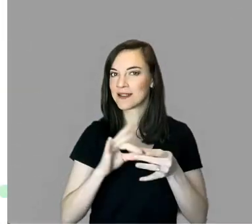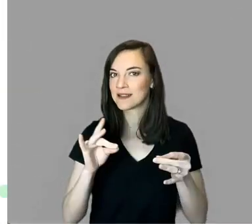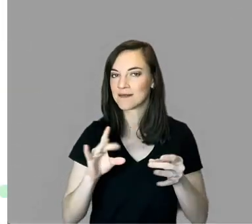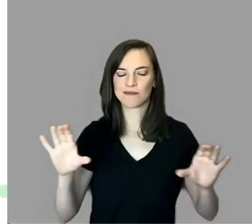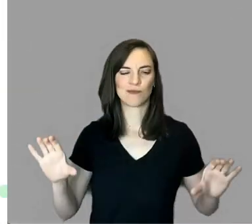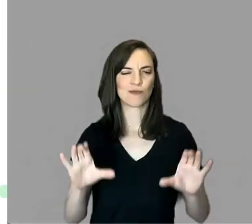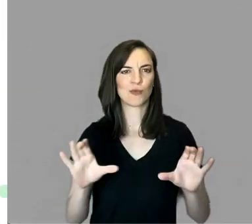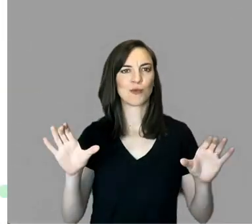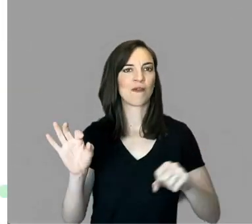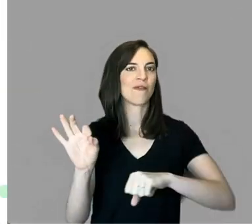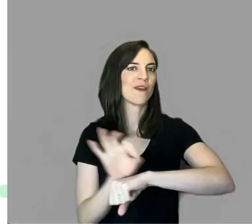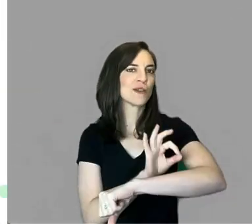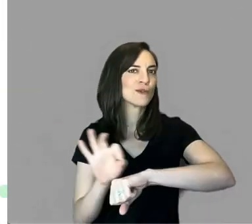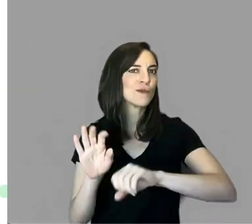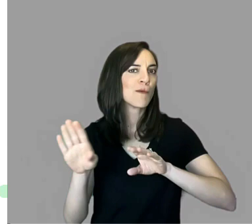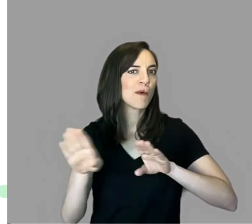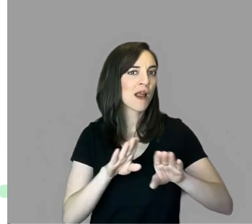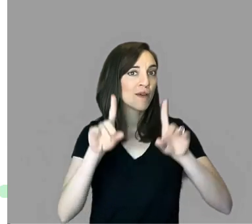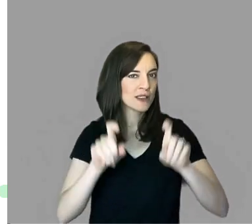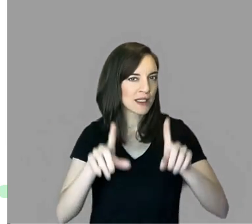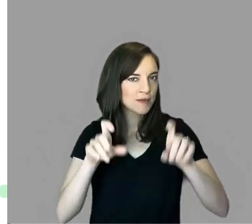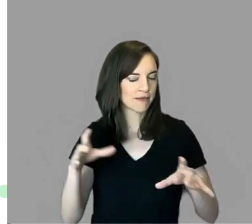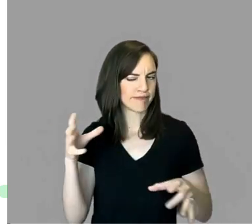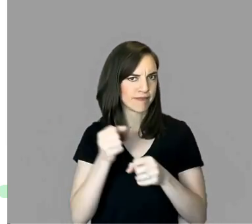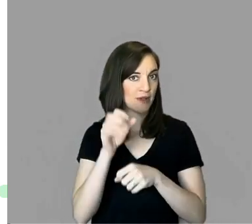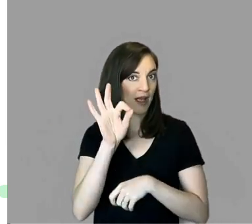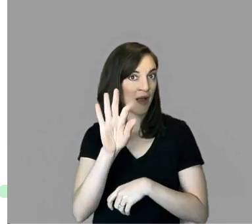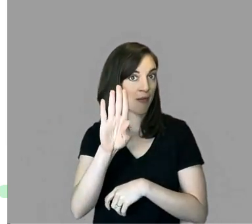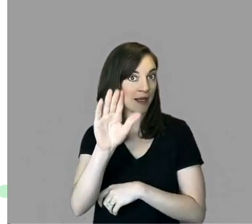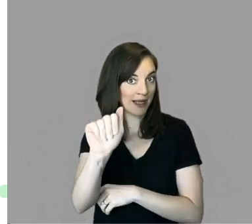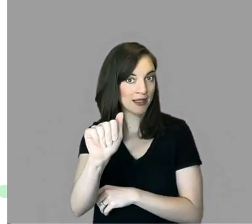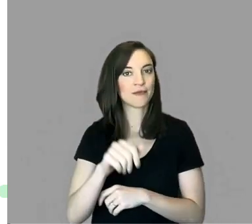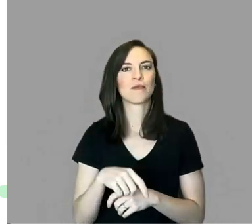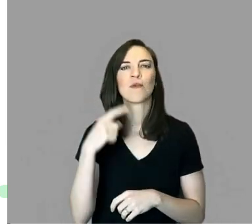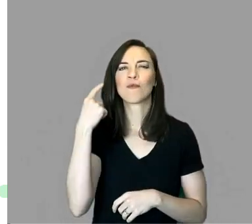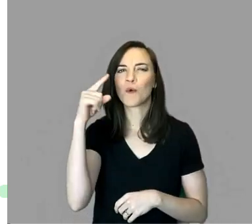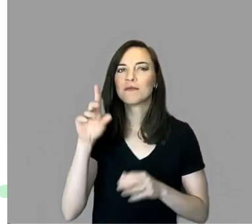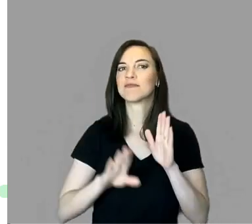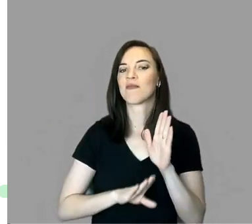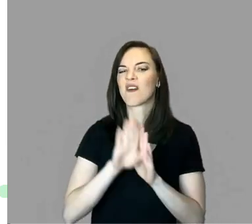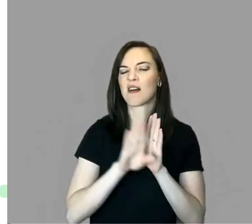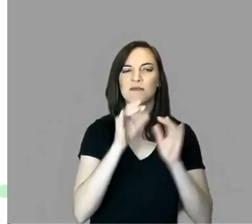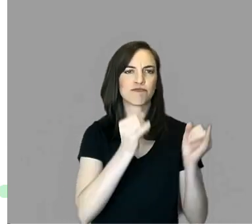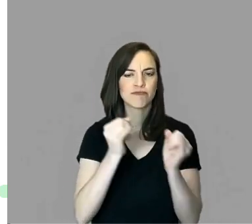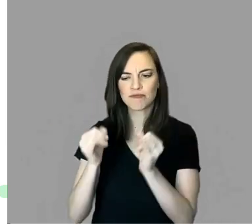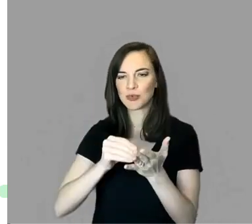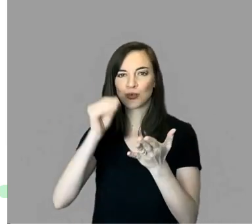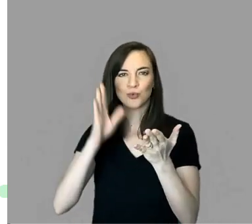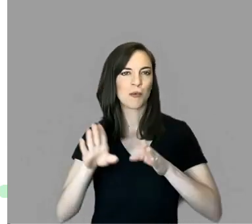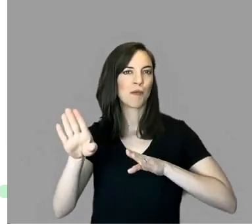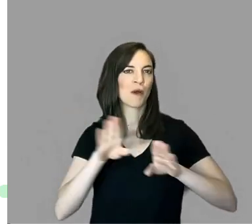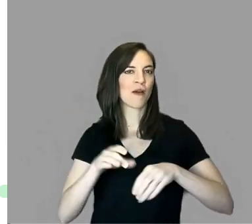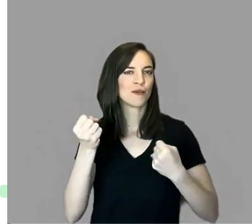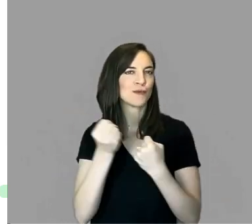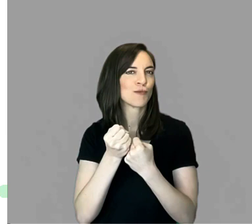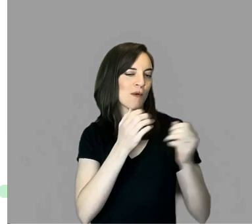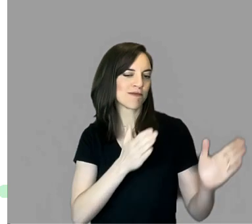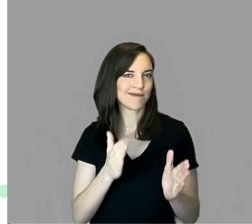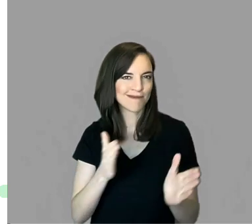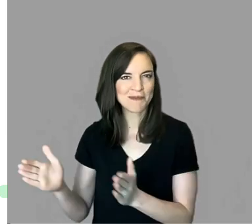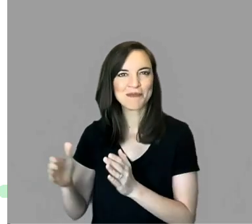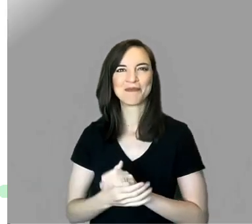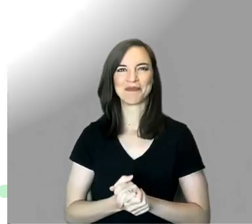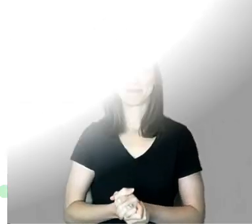HLP10 states, conduct functional behavioral assessments, FBAs, to develop individual student behavior support